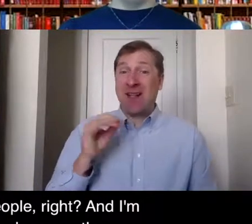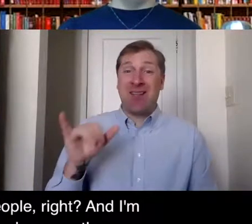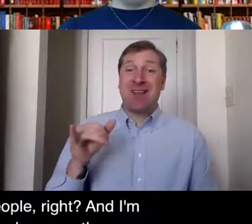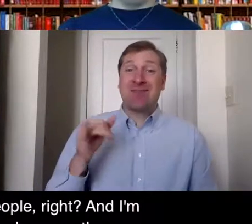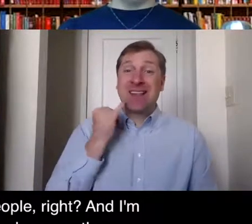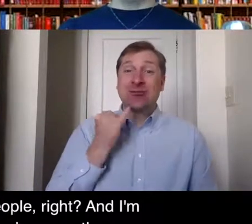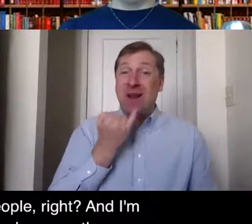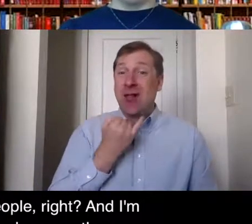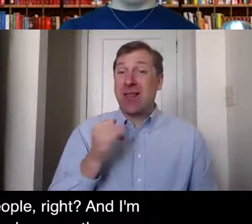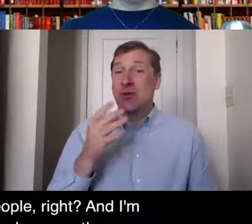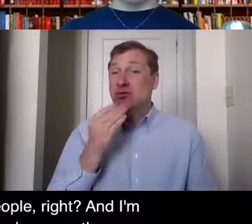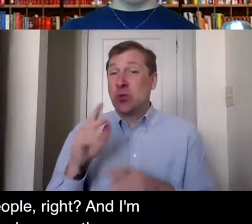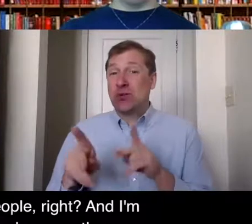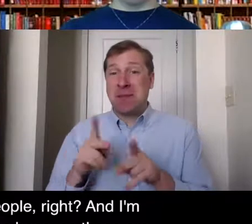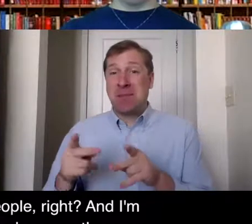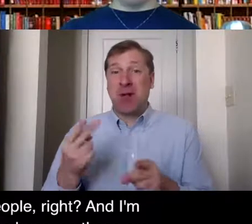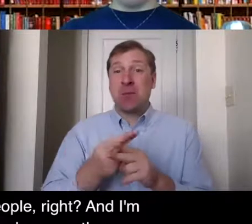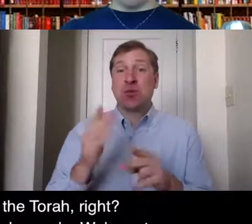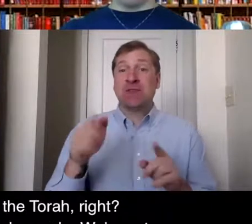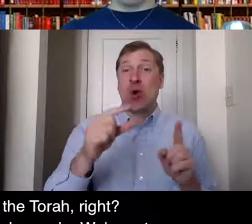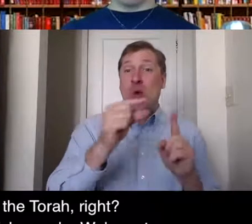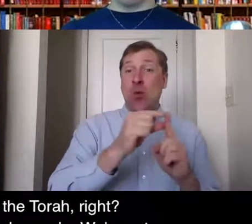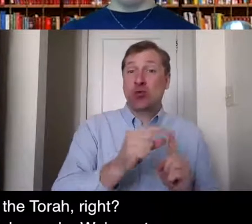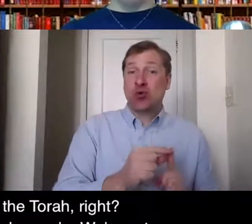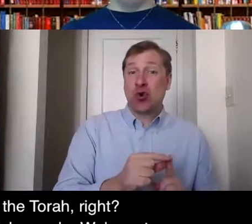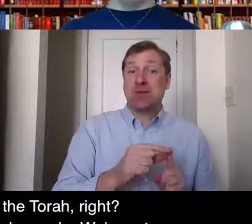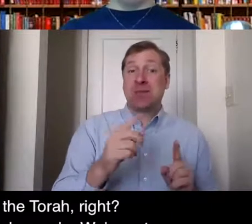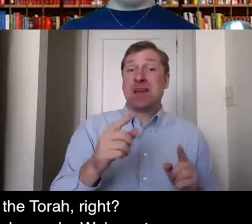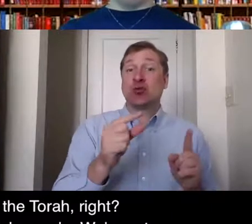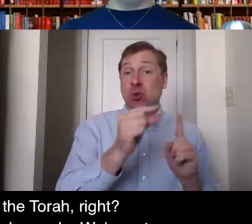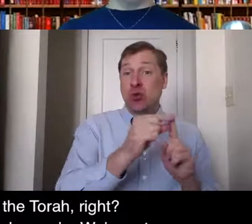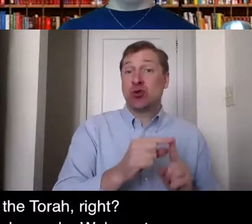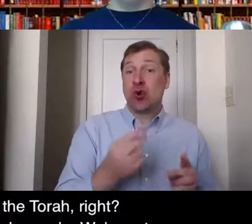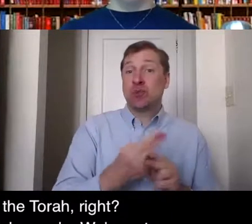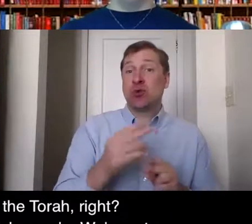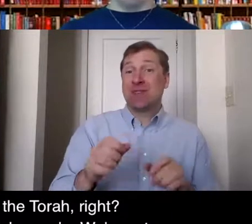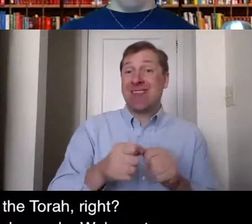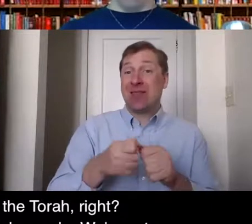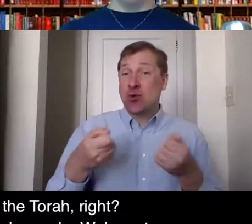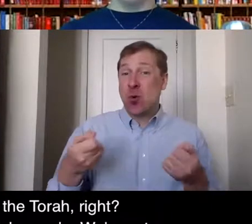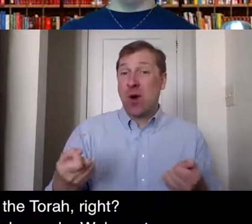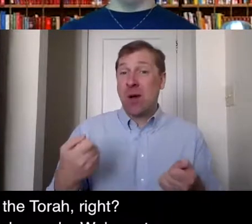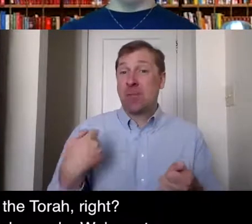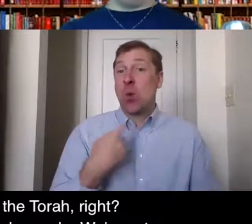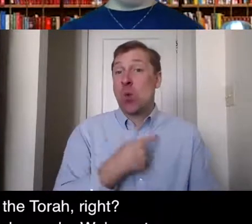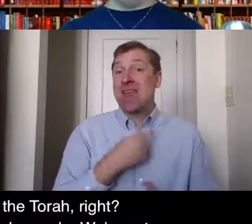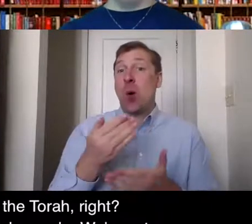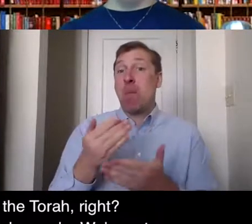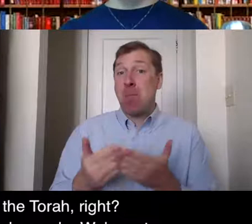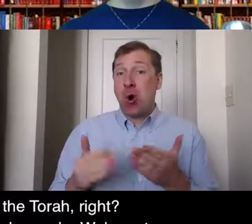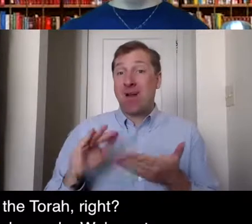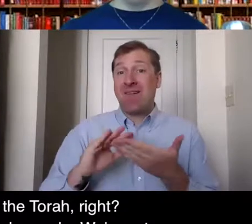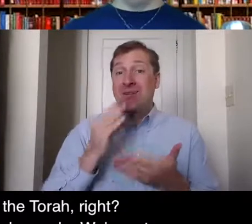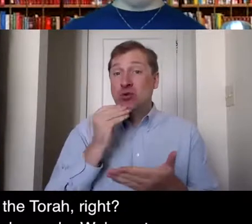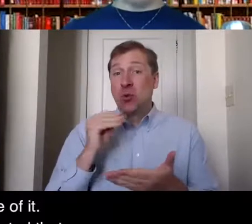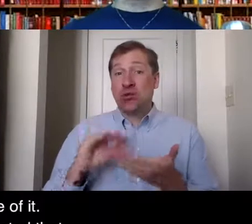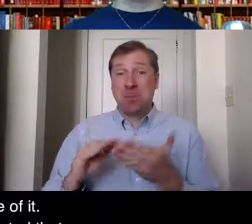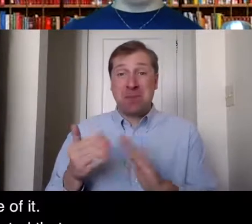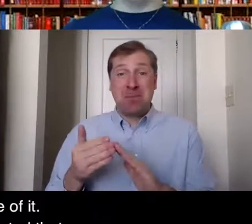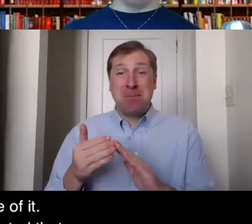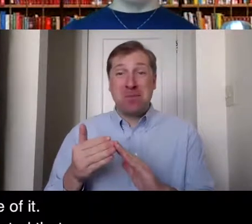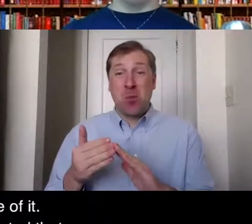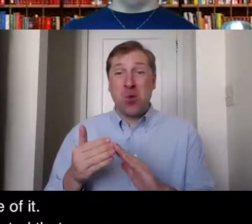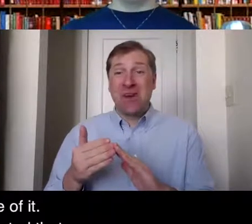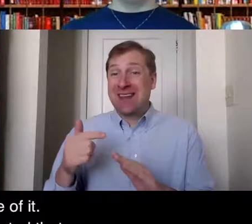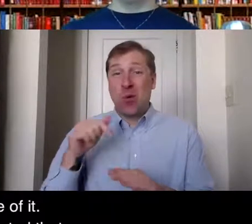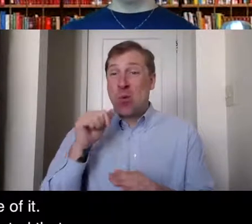So, and I'm using all those terms because those are the terms used in the Torah, right? We're part of the Jewish people. We're not